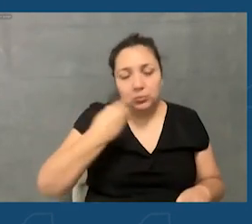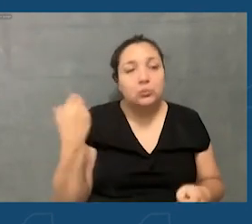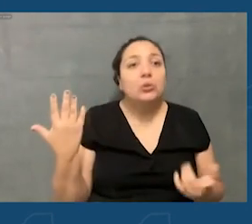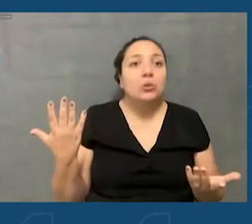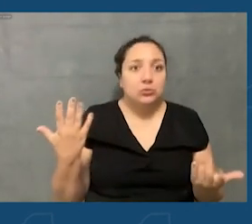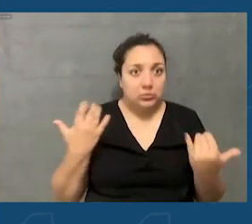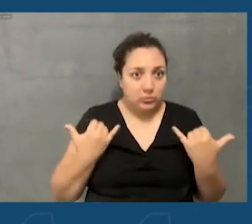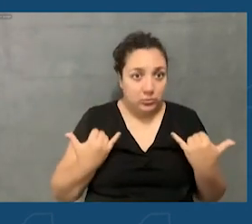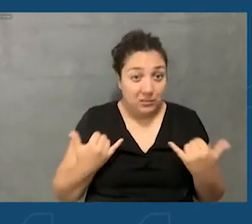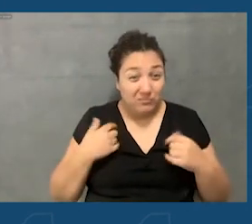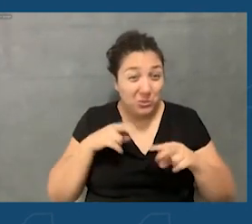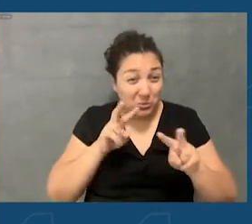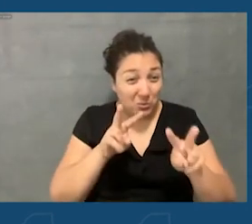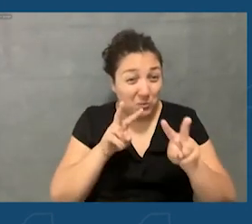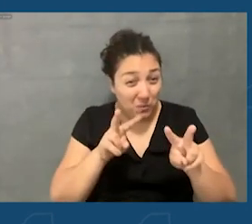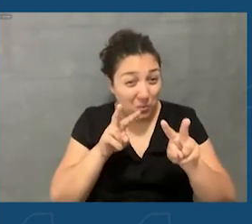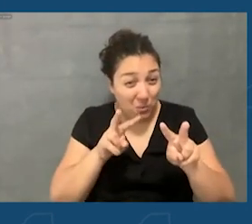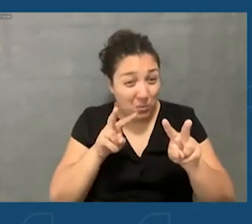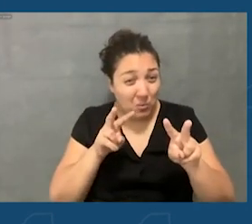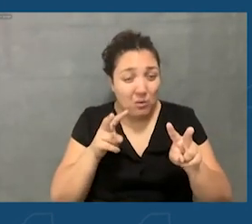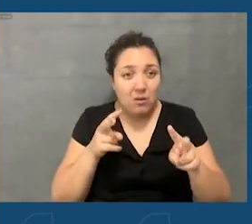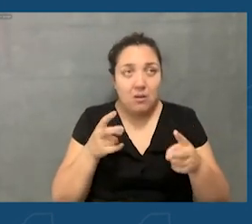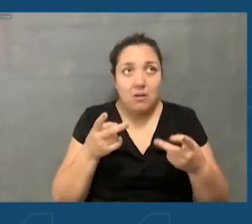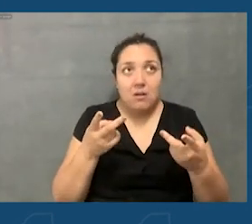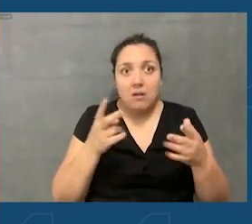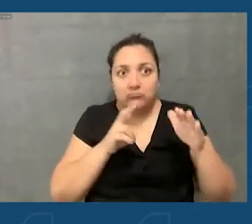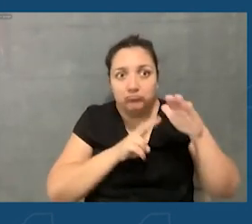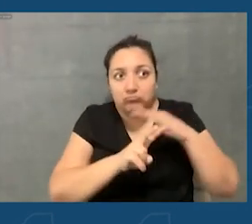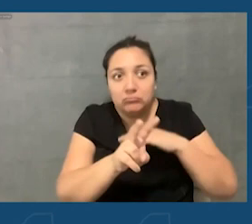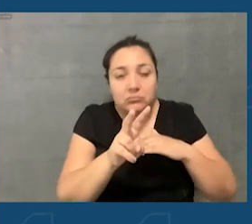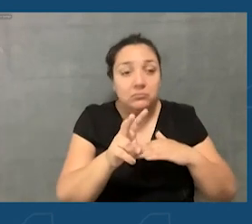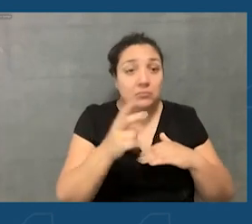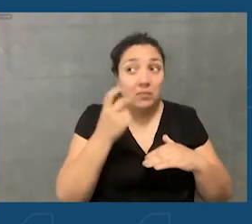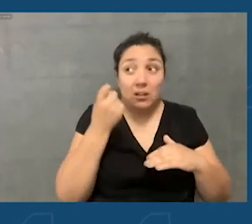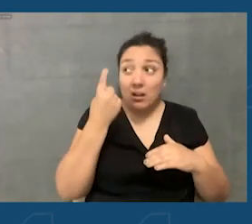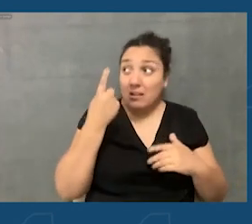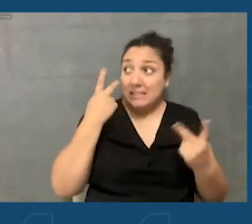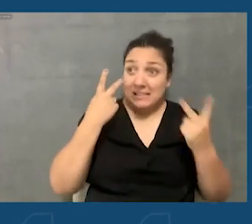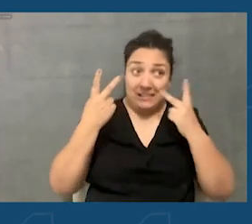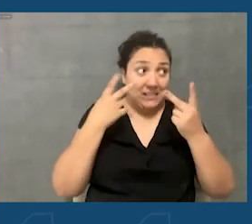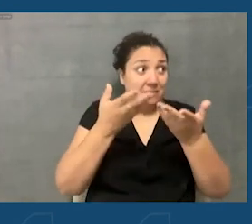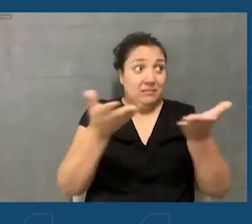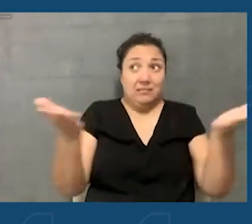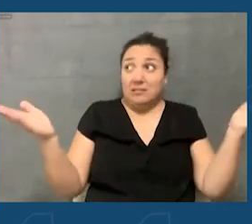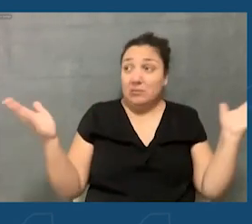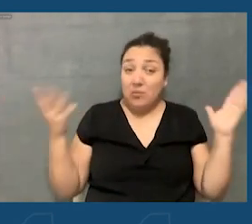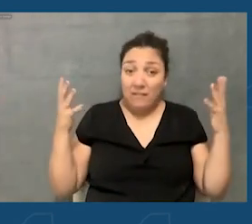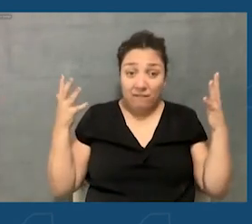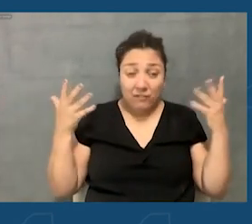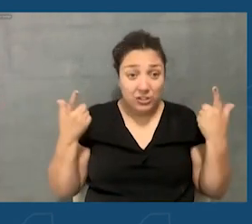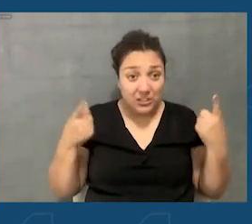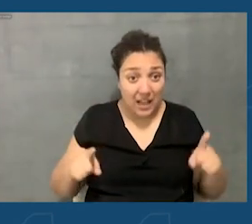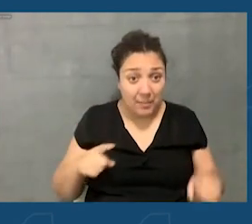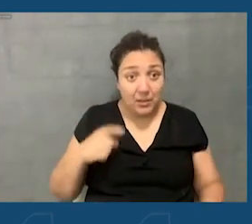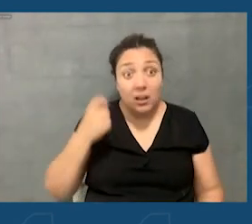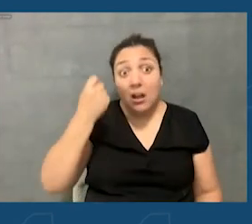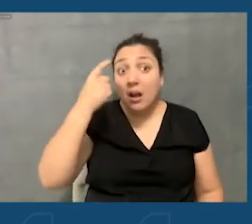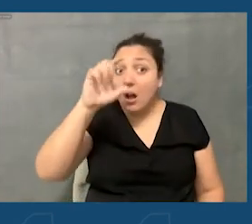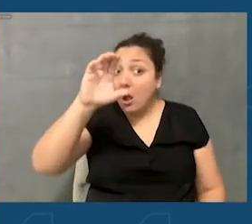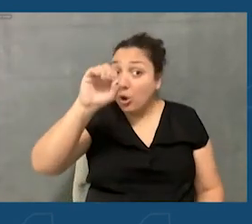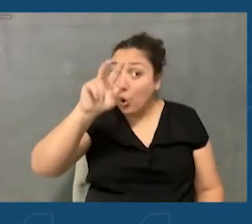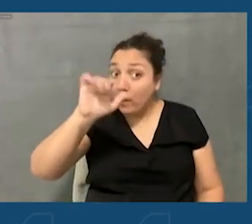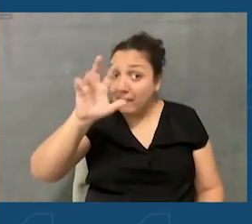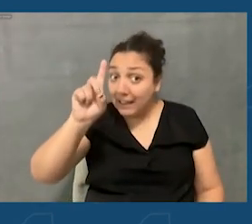event, but I gotta say, look around at what's already been accomplished. During COVID, while so